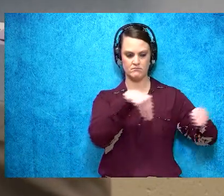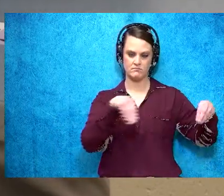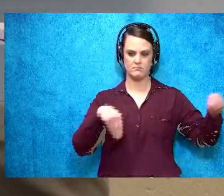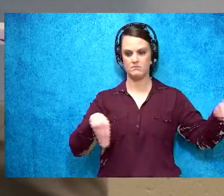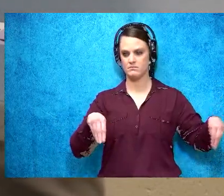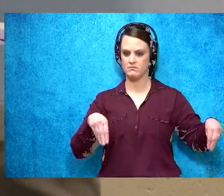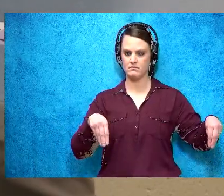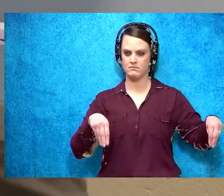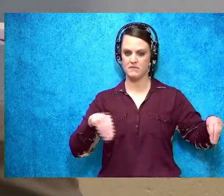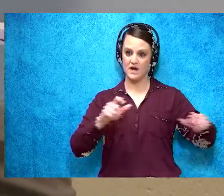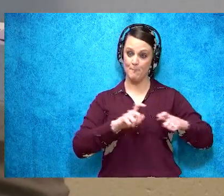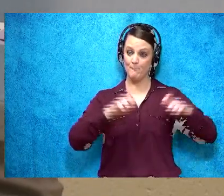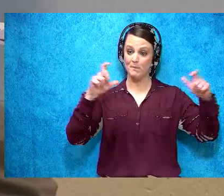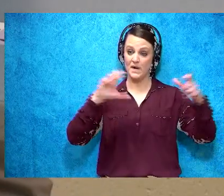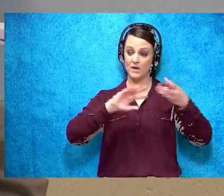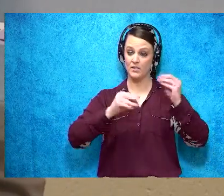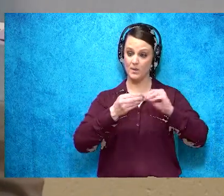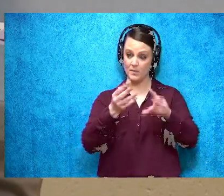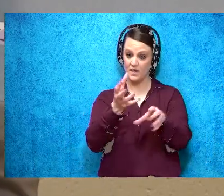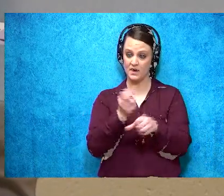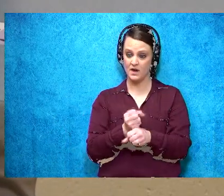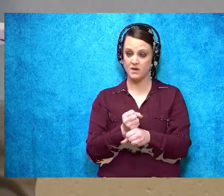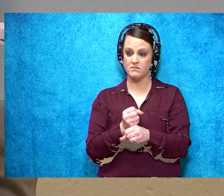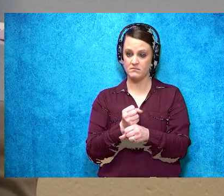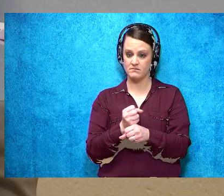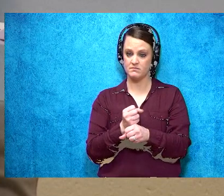then I get a bigger number